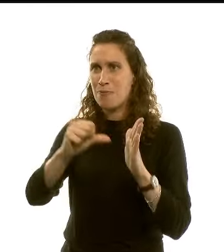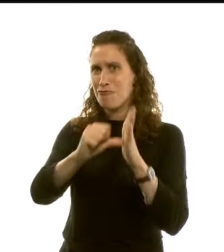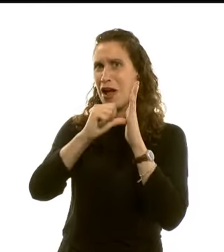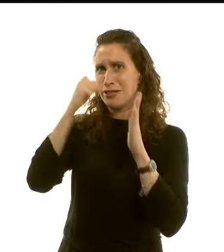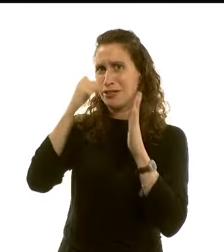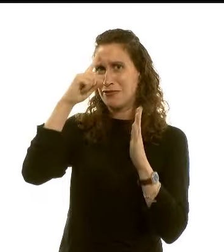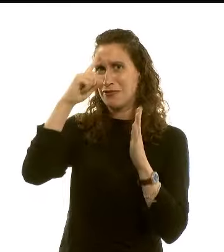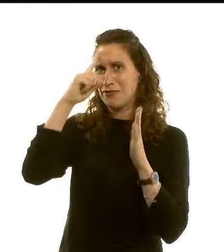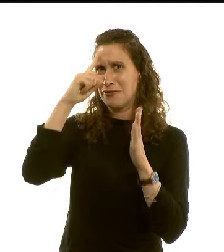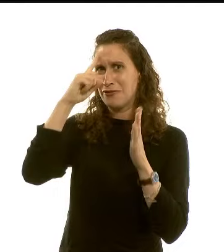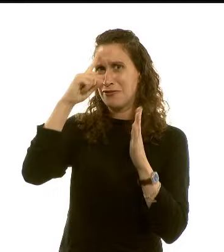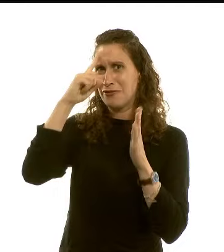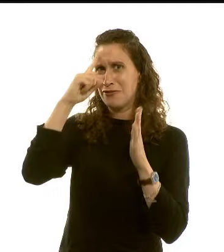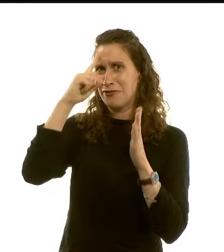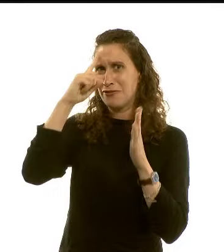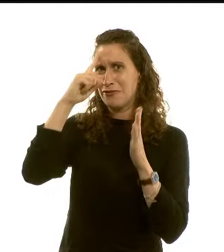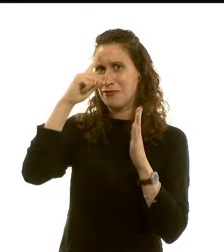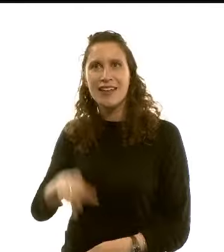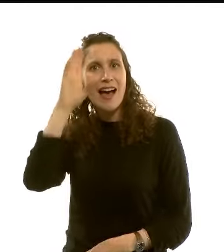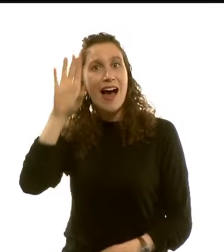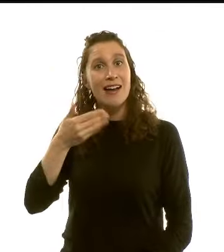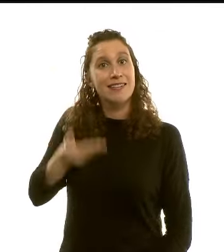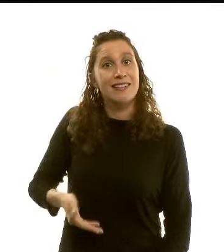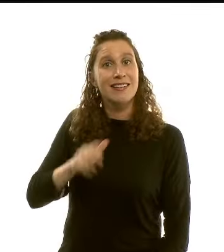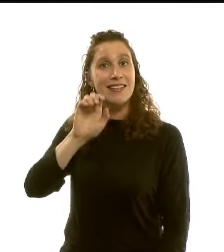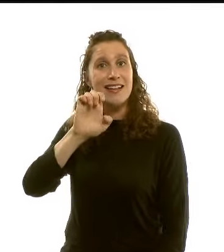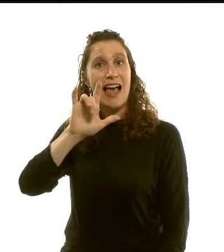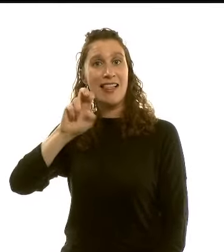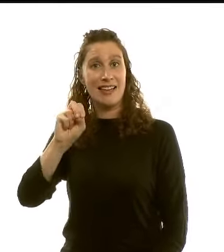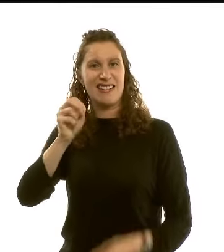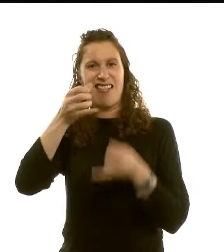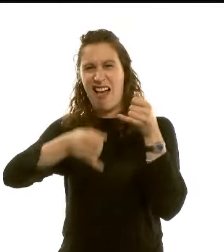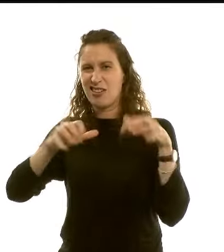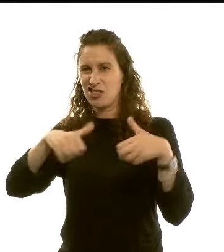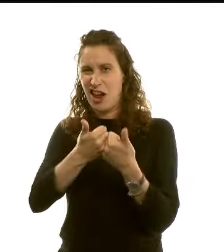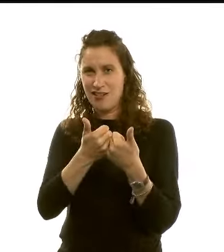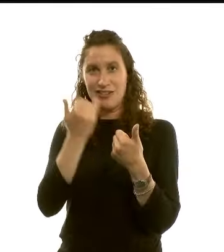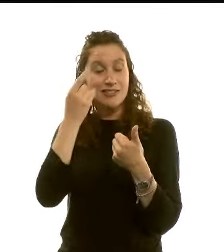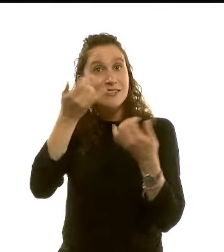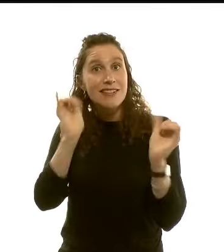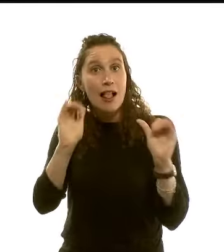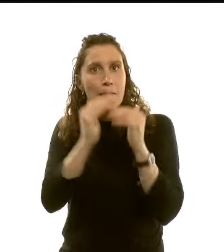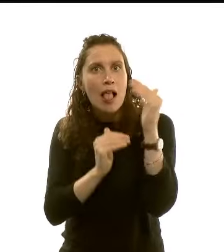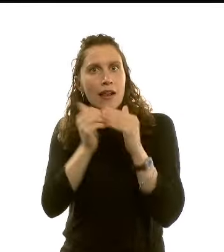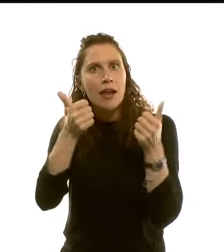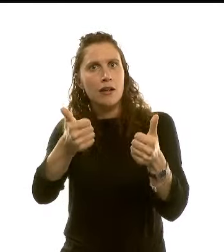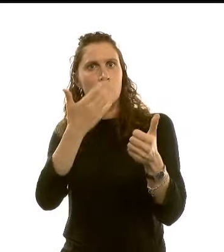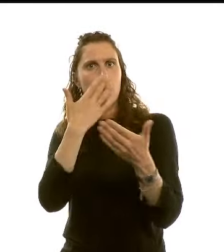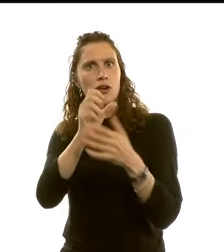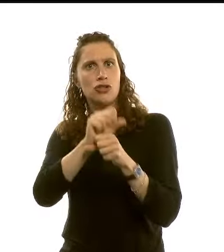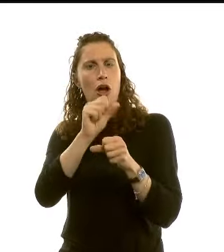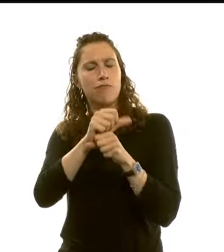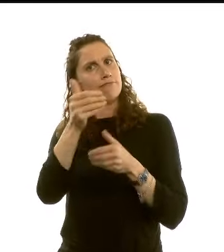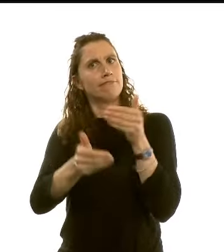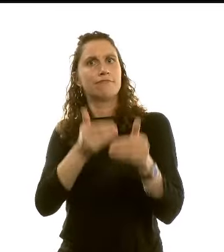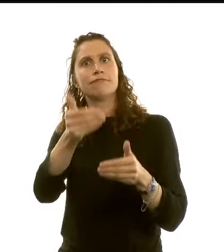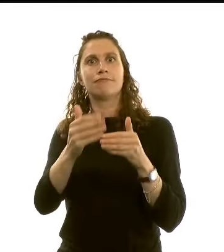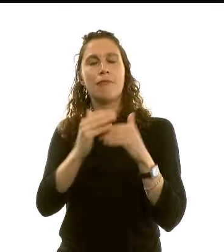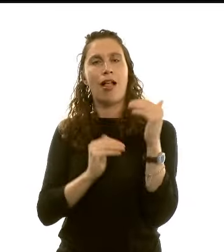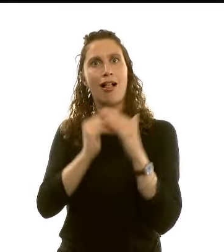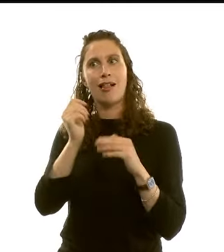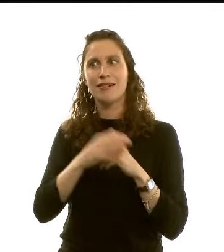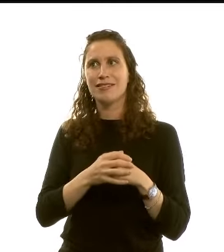try. Hi guys, I'm Ellen and this is the final challenge. If you're still building with us, well done. So let's get building. This time